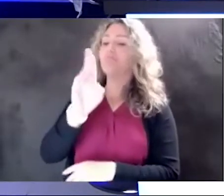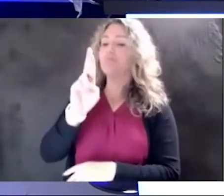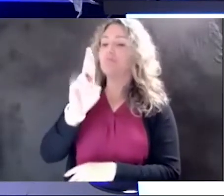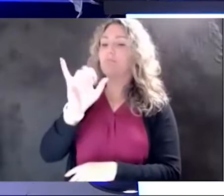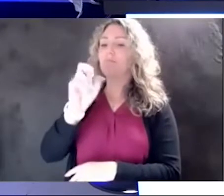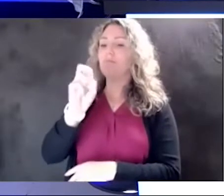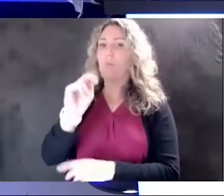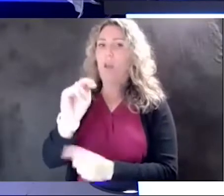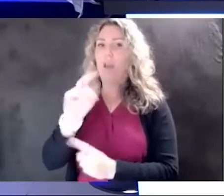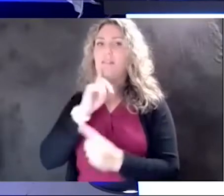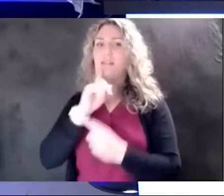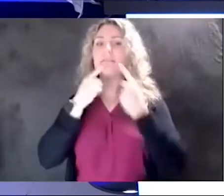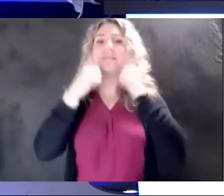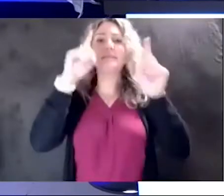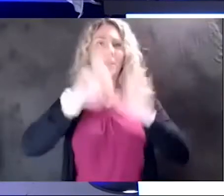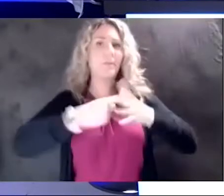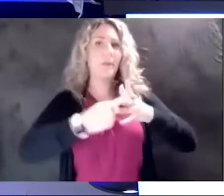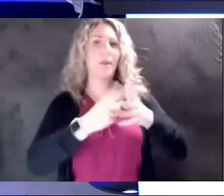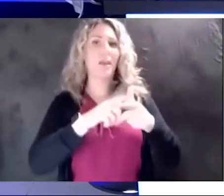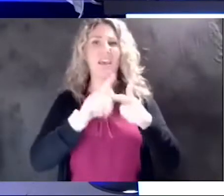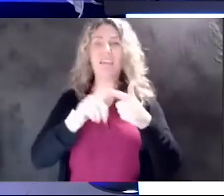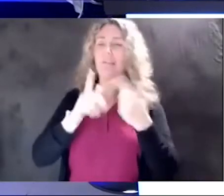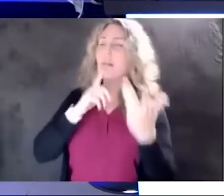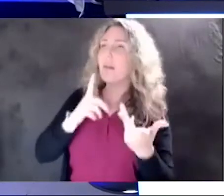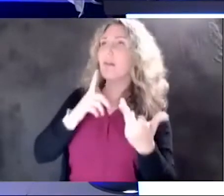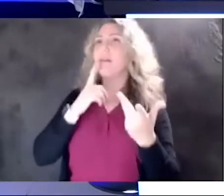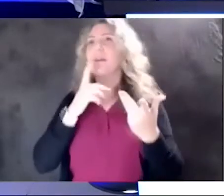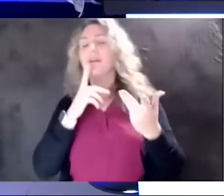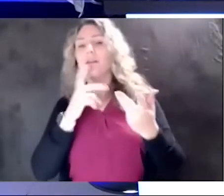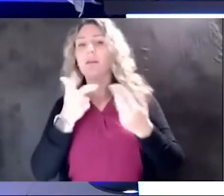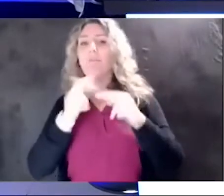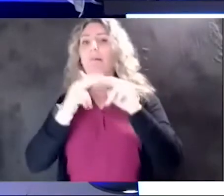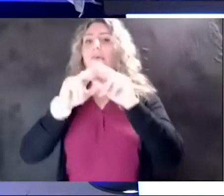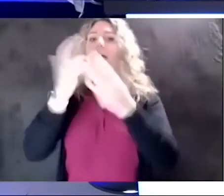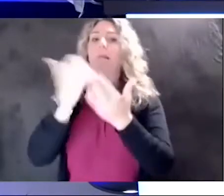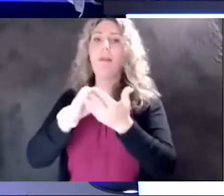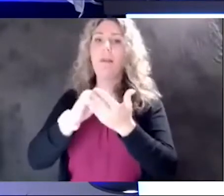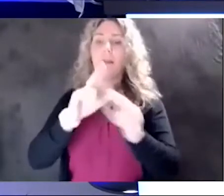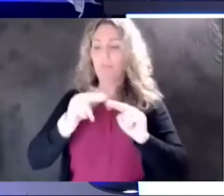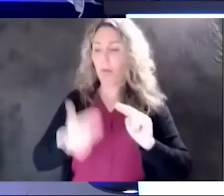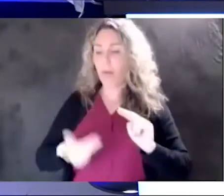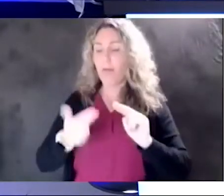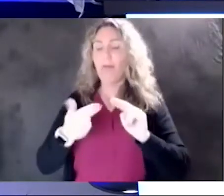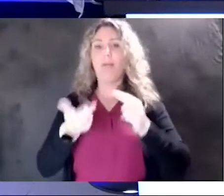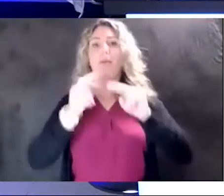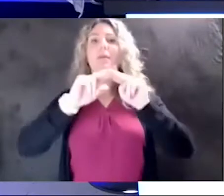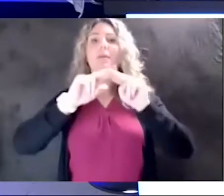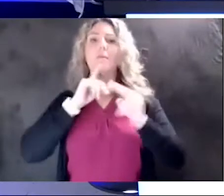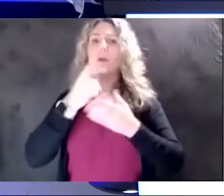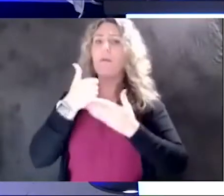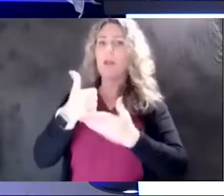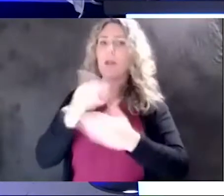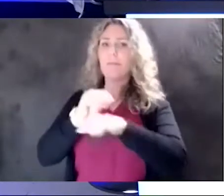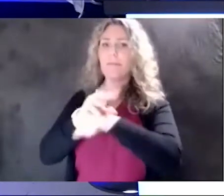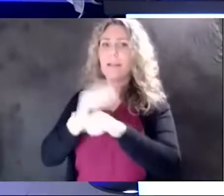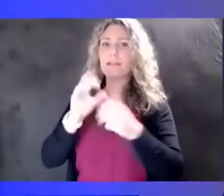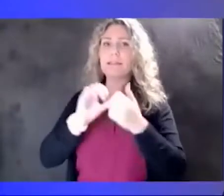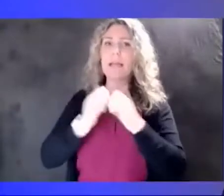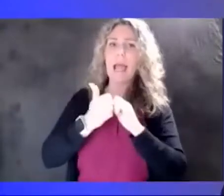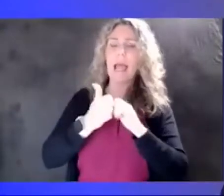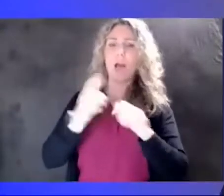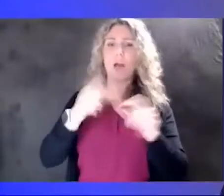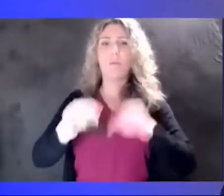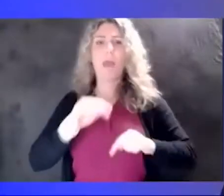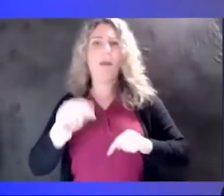then they fall off the wagon. Yes. What do you see as far as that? And then I want to help him with some advice on how he can kind of get back on track. Yeah, I do